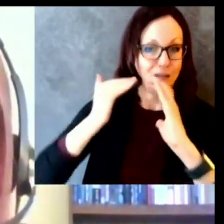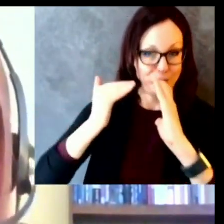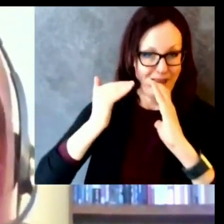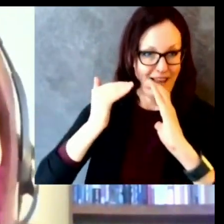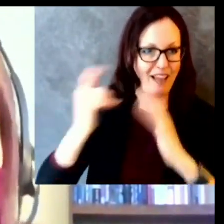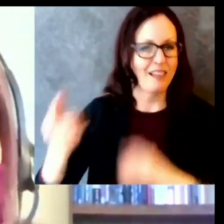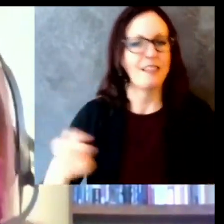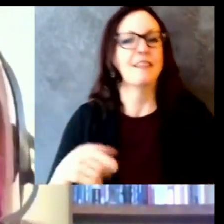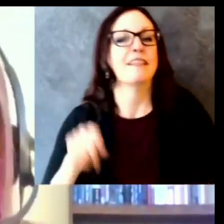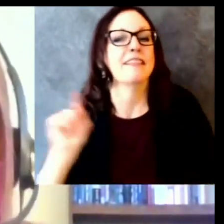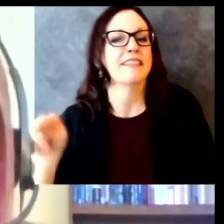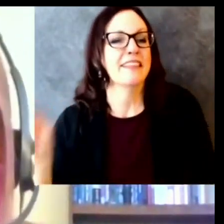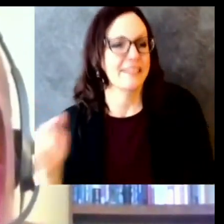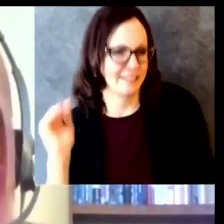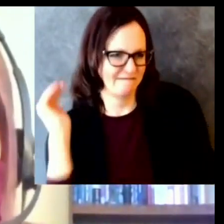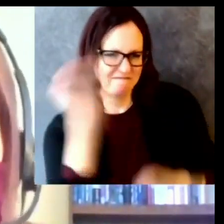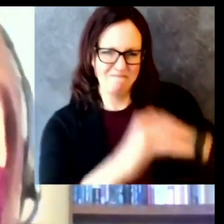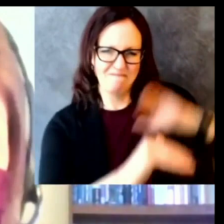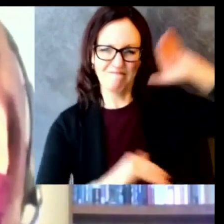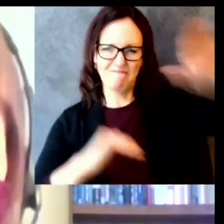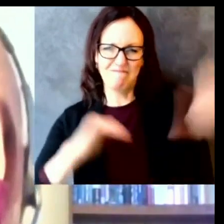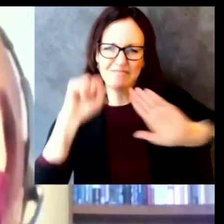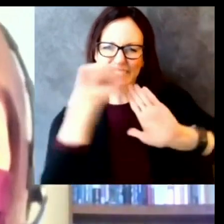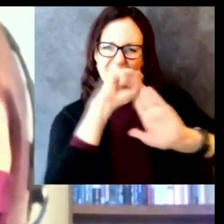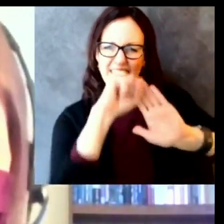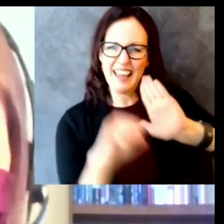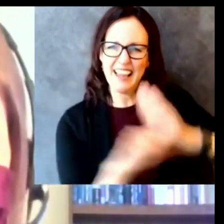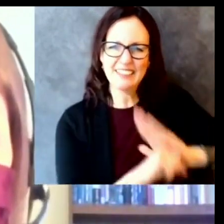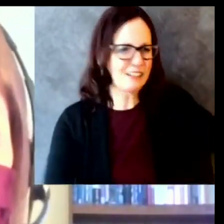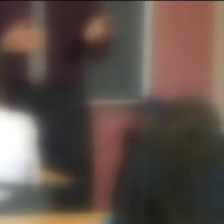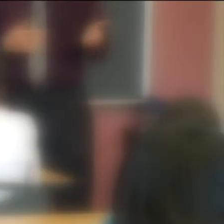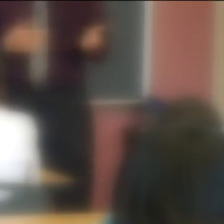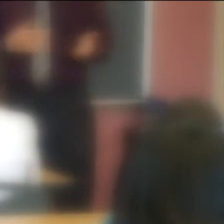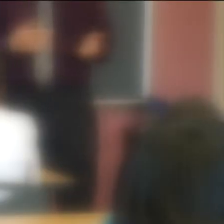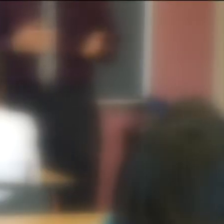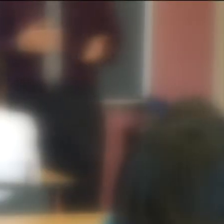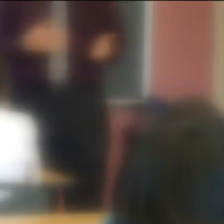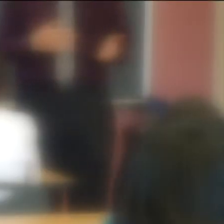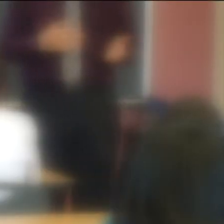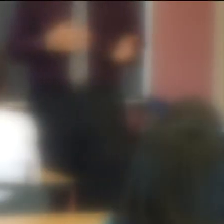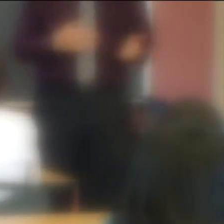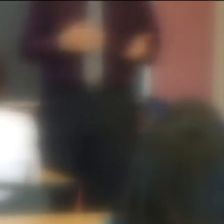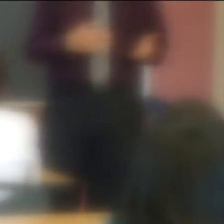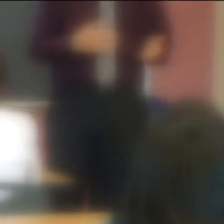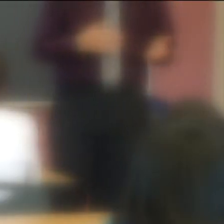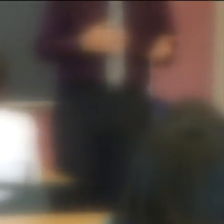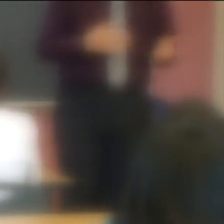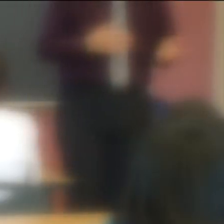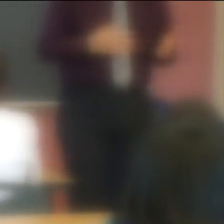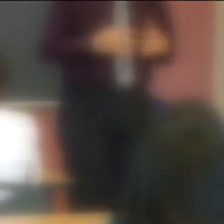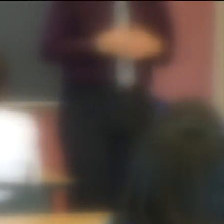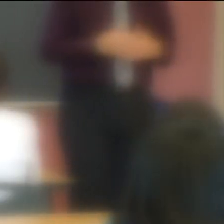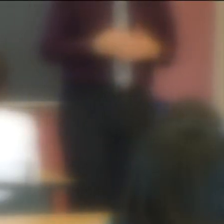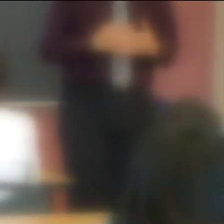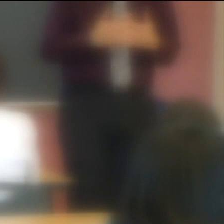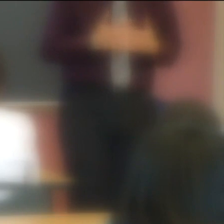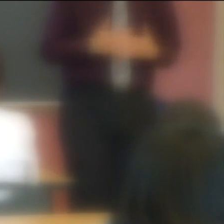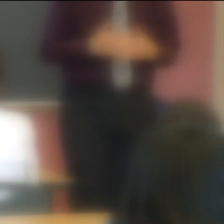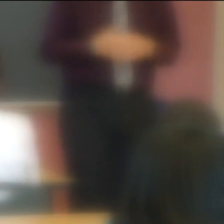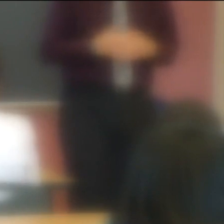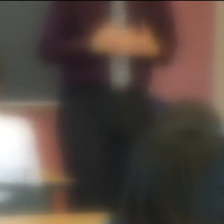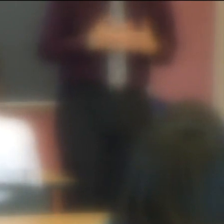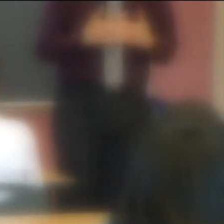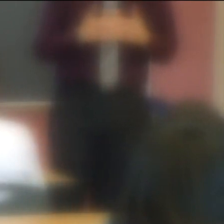be vaccinated and protected before they go back to school. Deputy Health Secretary Julie Willems Van Dyke said they will